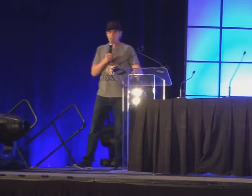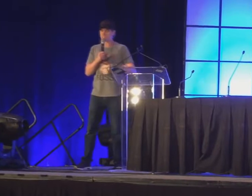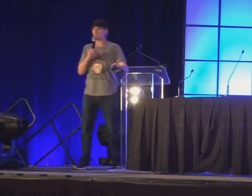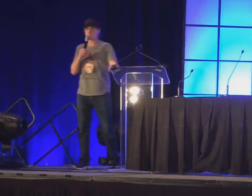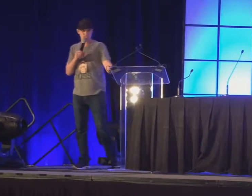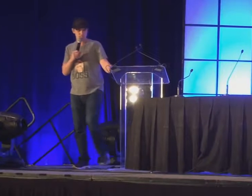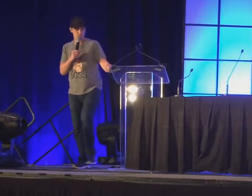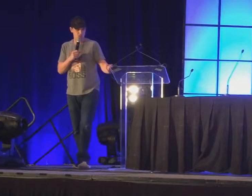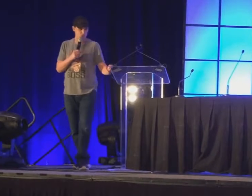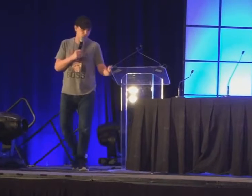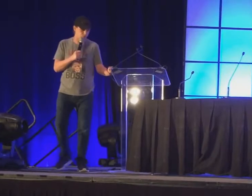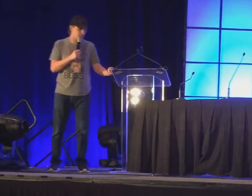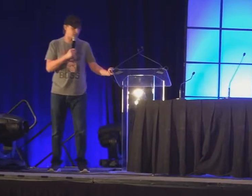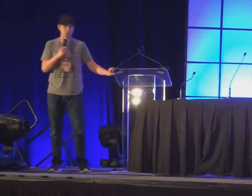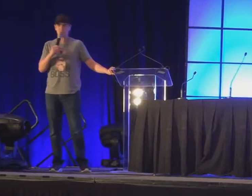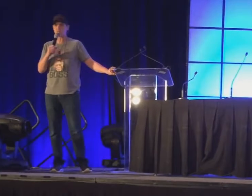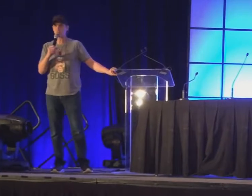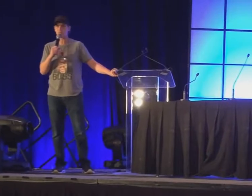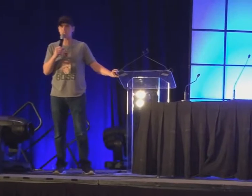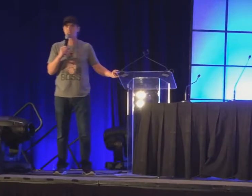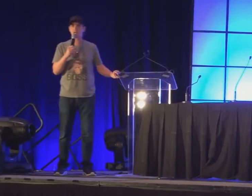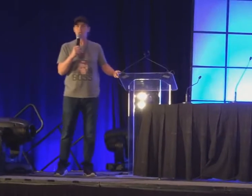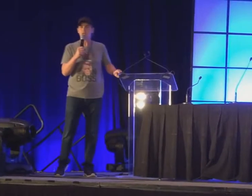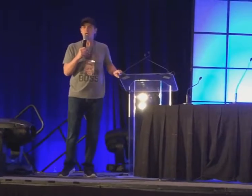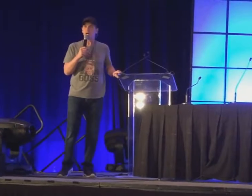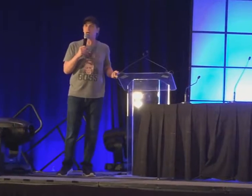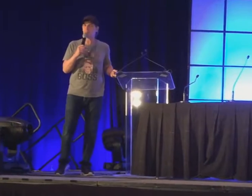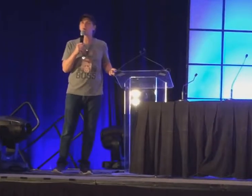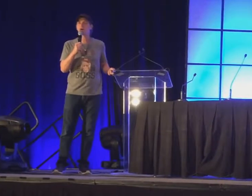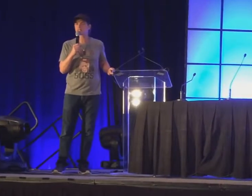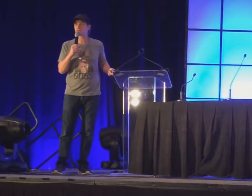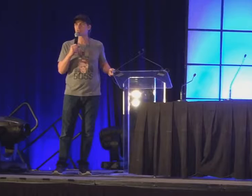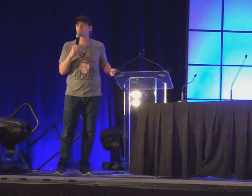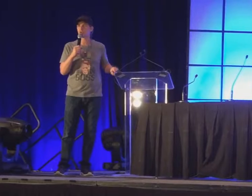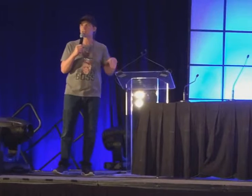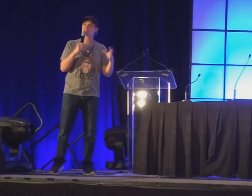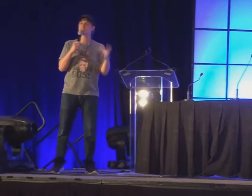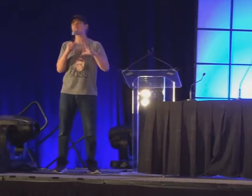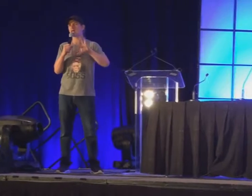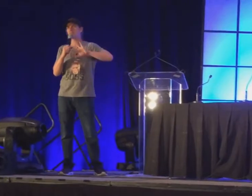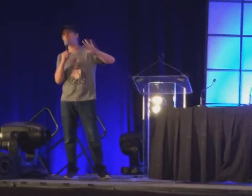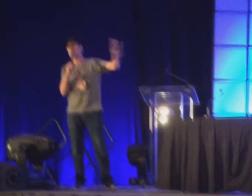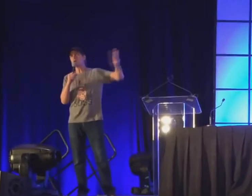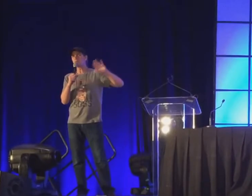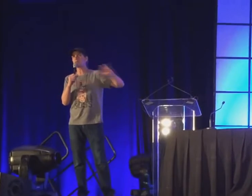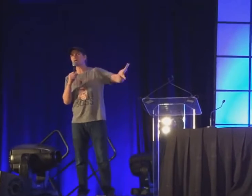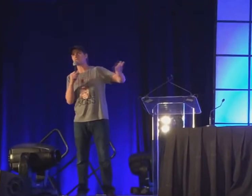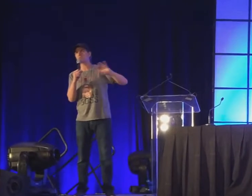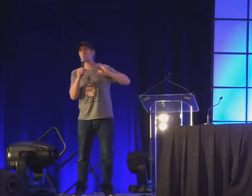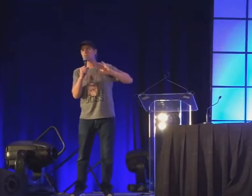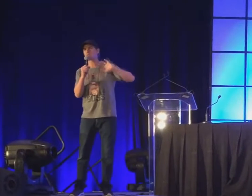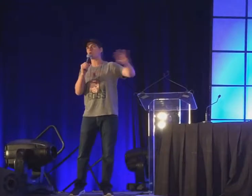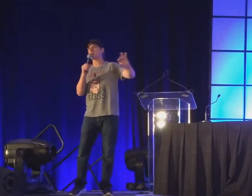was such a new fun experience for me. So. Mallrats for sure. And then since then, if you